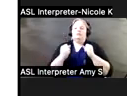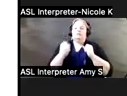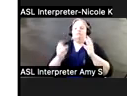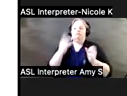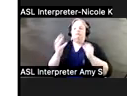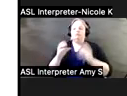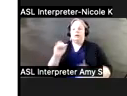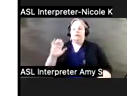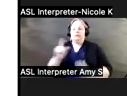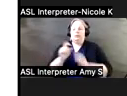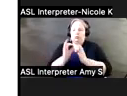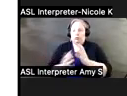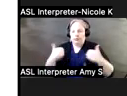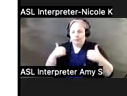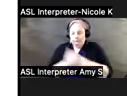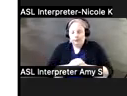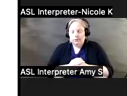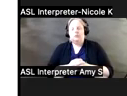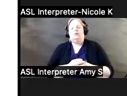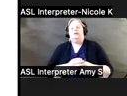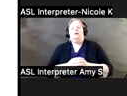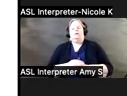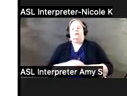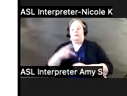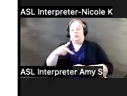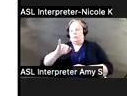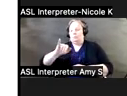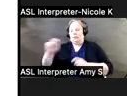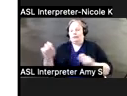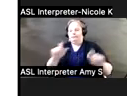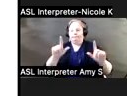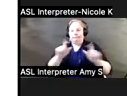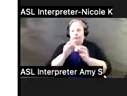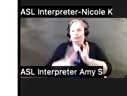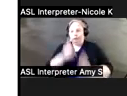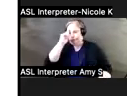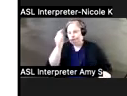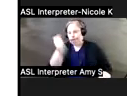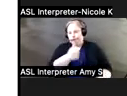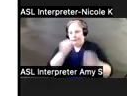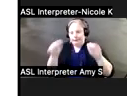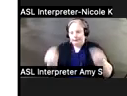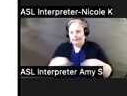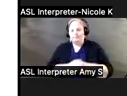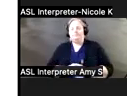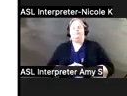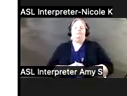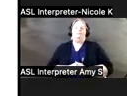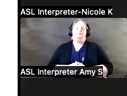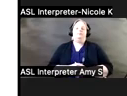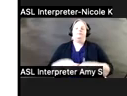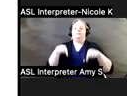interpreting, and so you can go ahead and pin the interpreter and move them around wherever you need. This is a